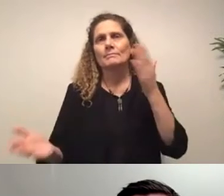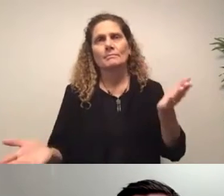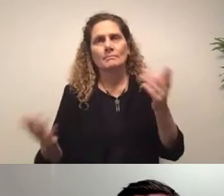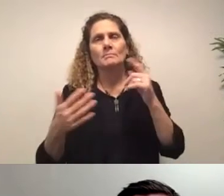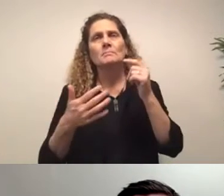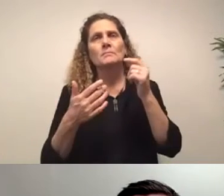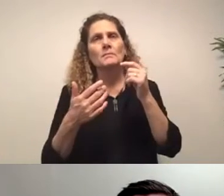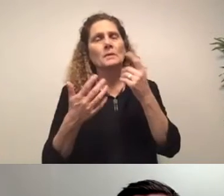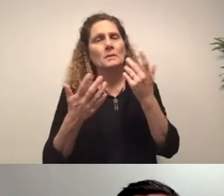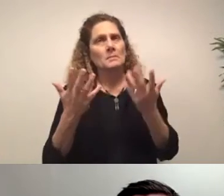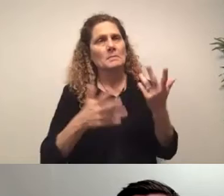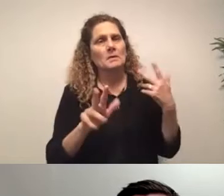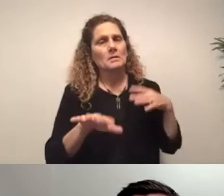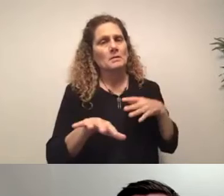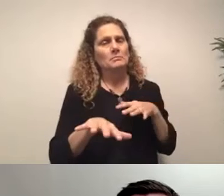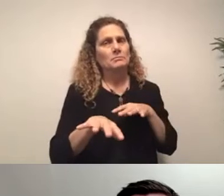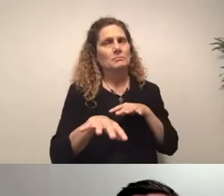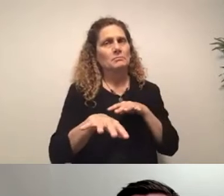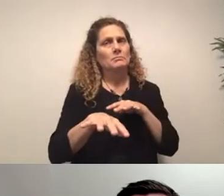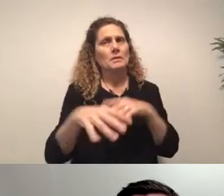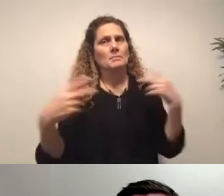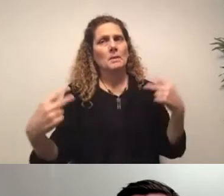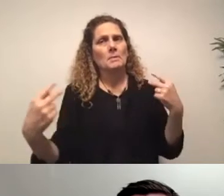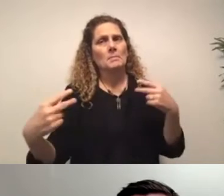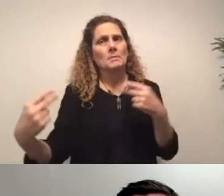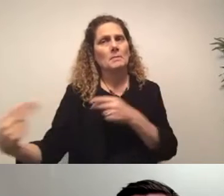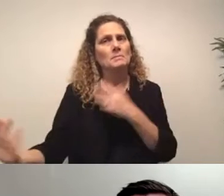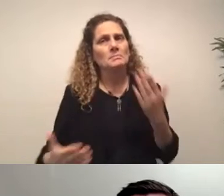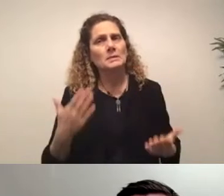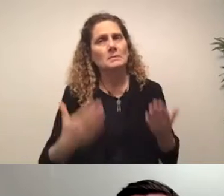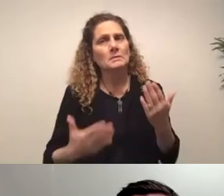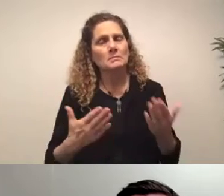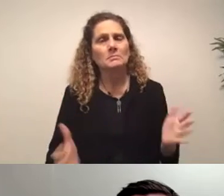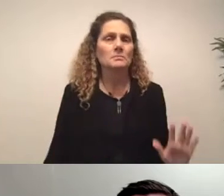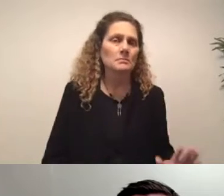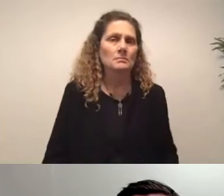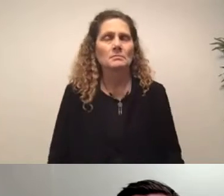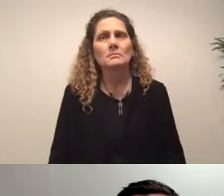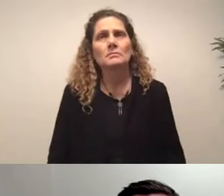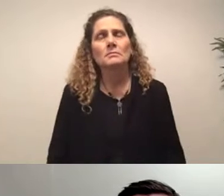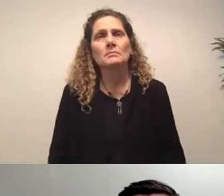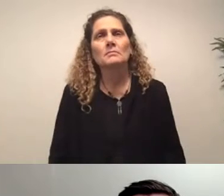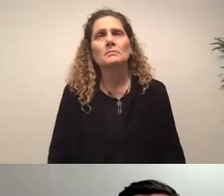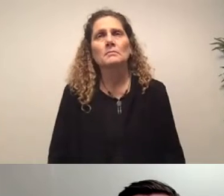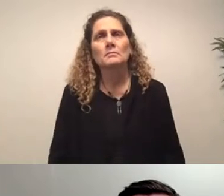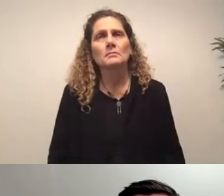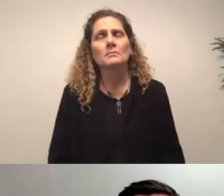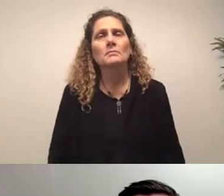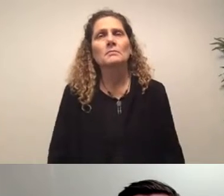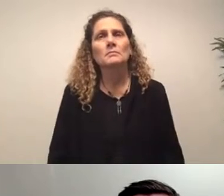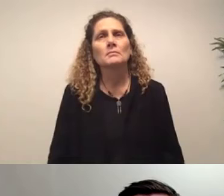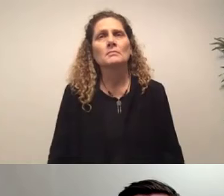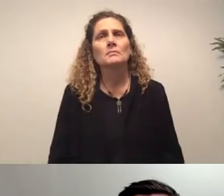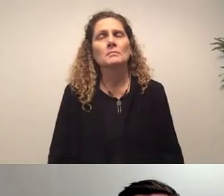But yet I also believe that healthcare providers may have doses, towards late spring, summer, that would be available